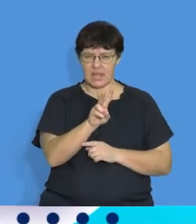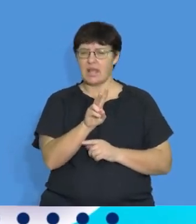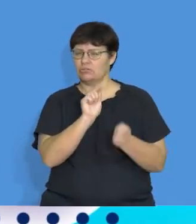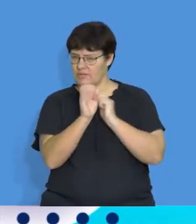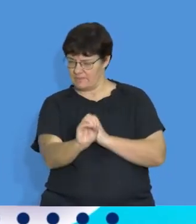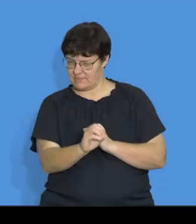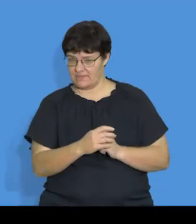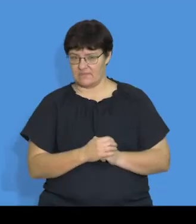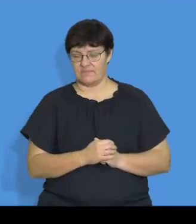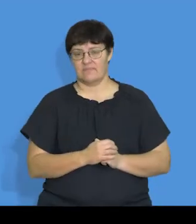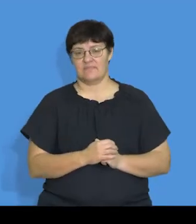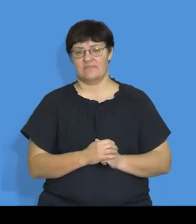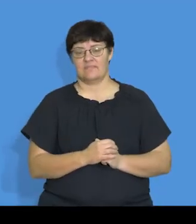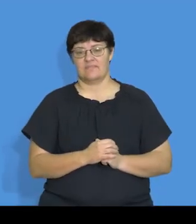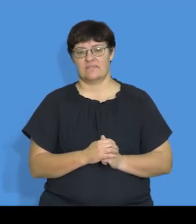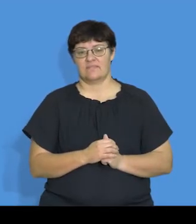Right.